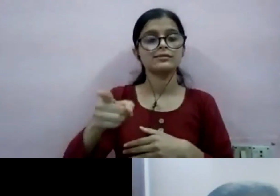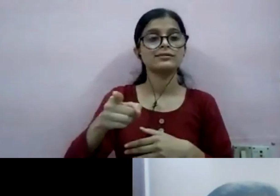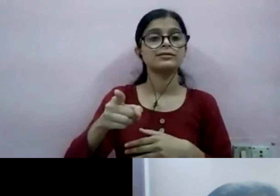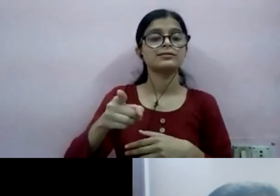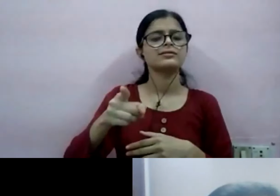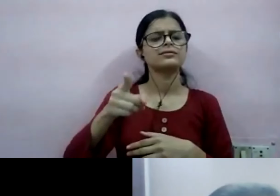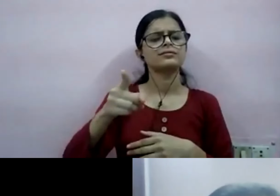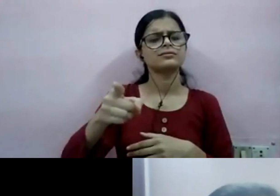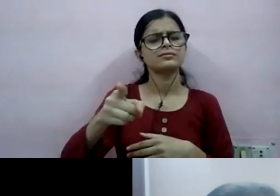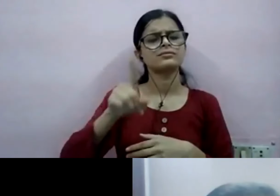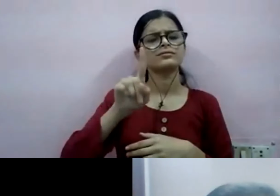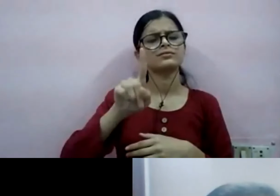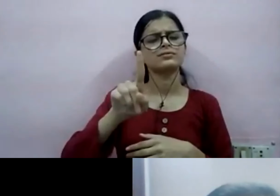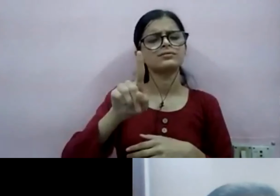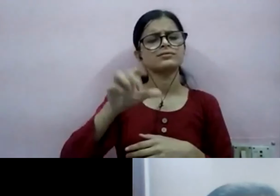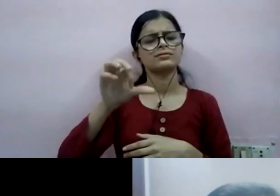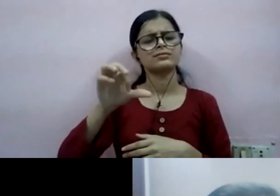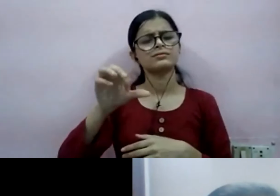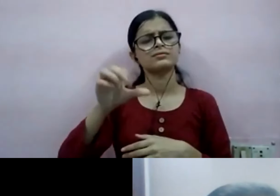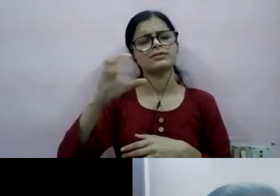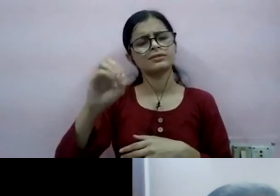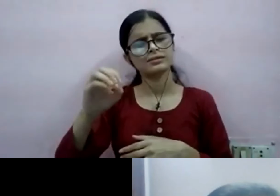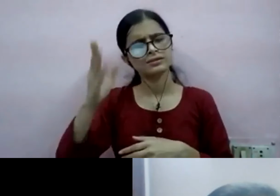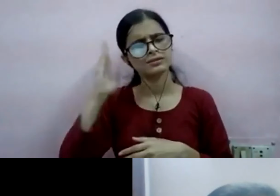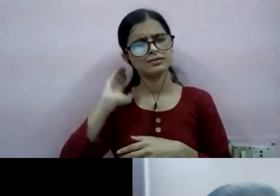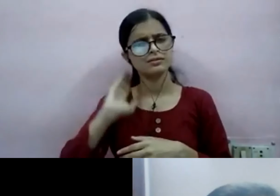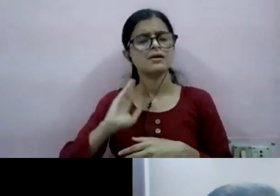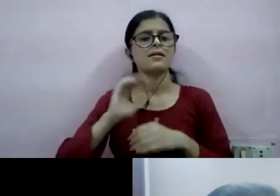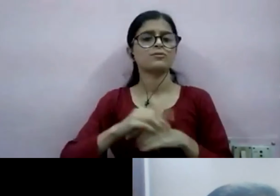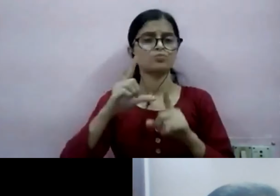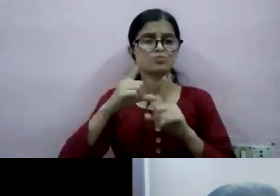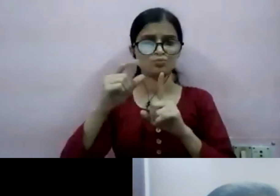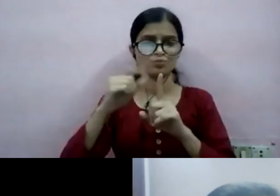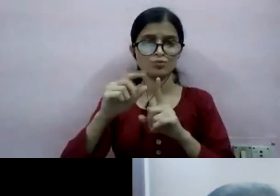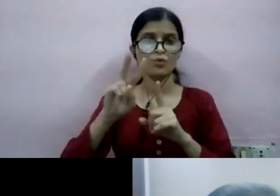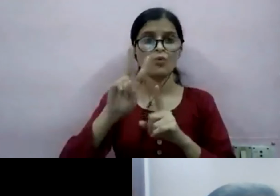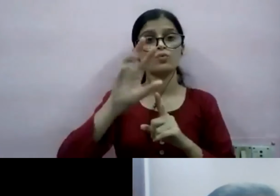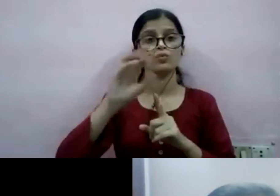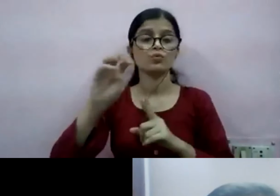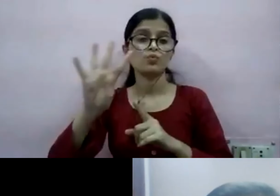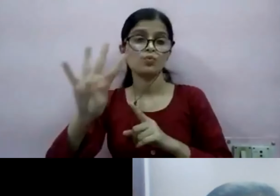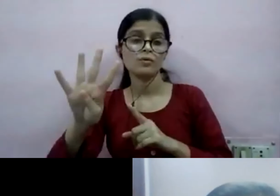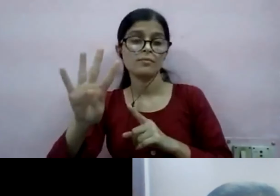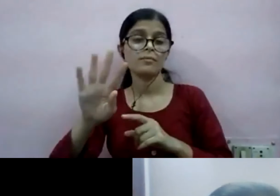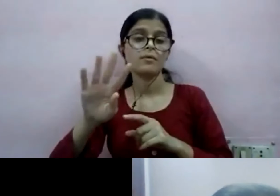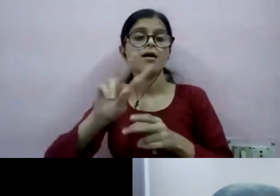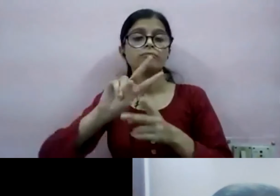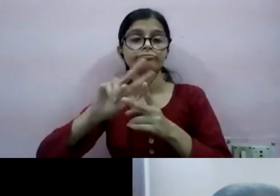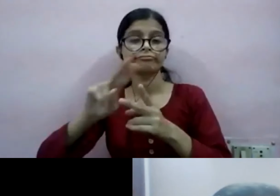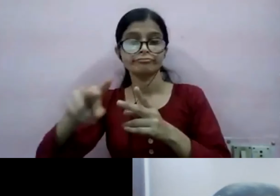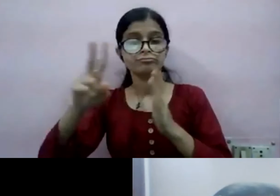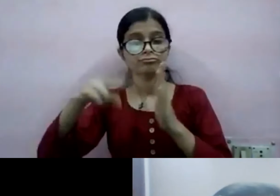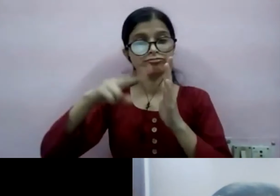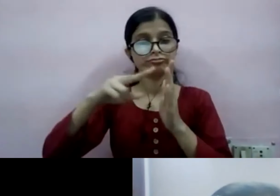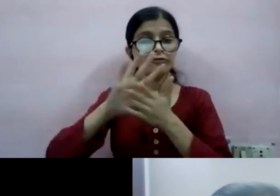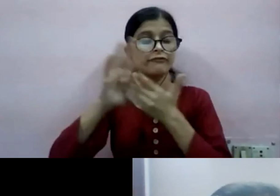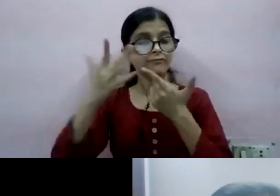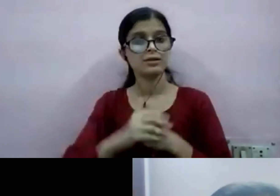PhD program and Science and Liberal Arts Studies program since 2004. She is an alumnus